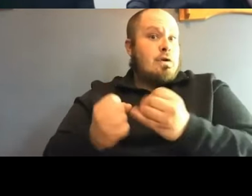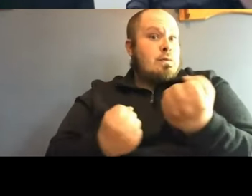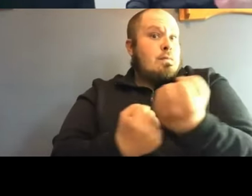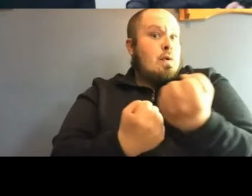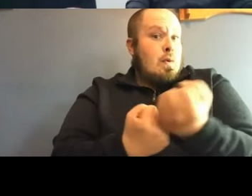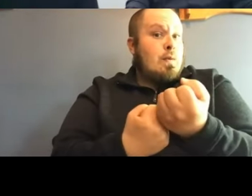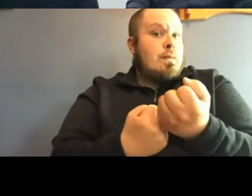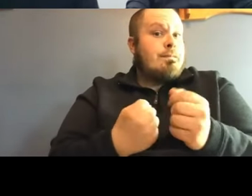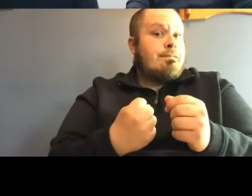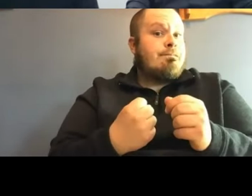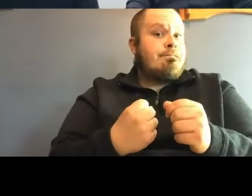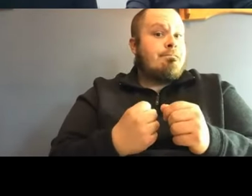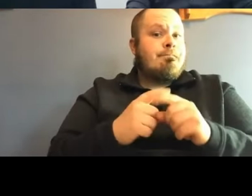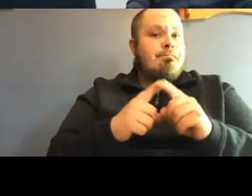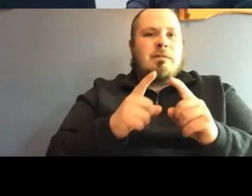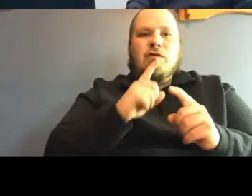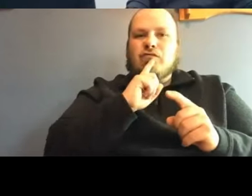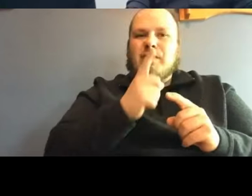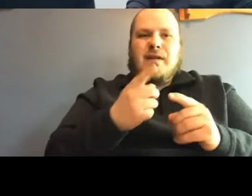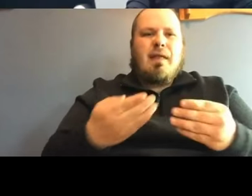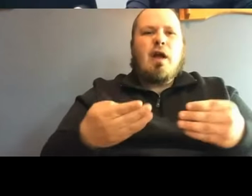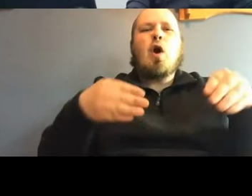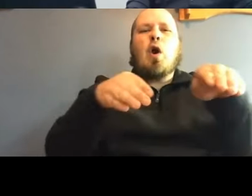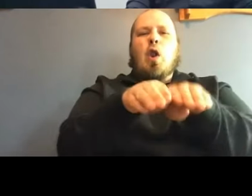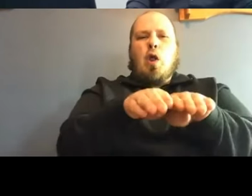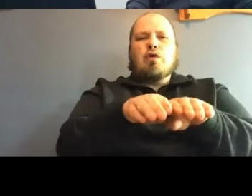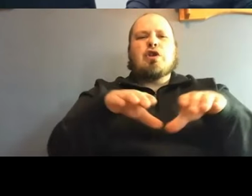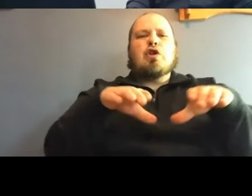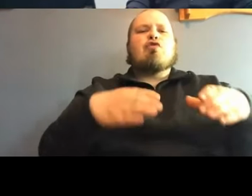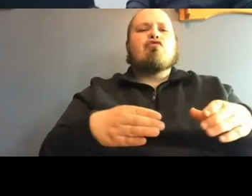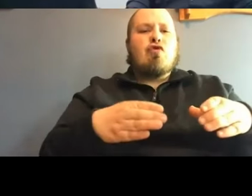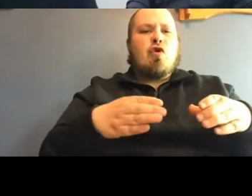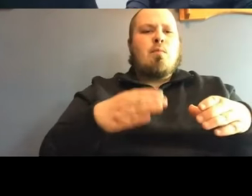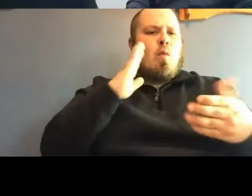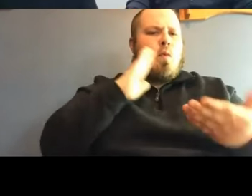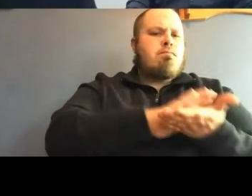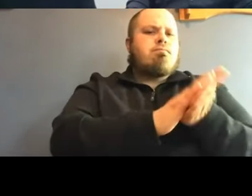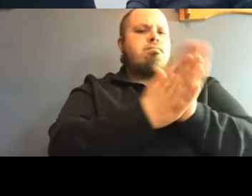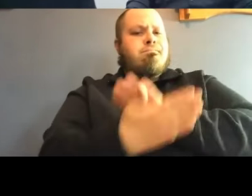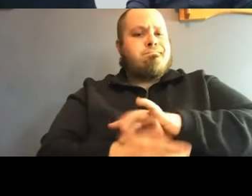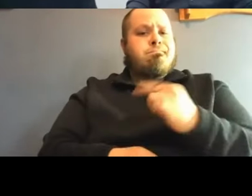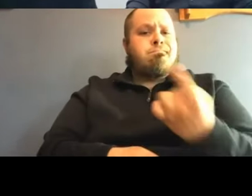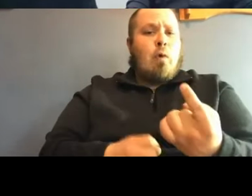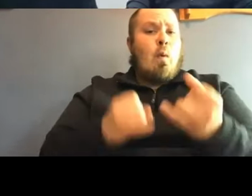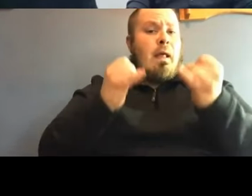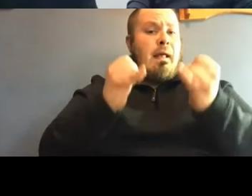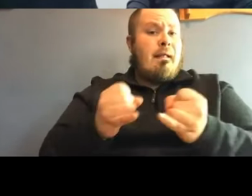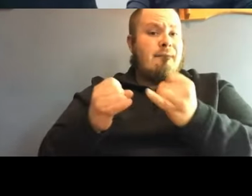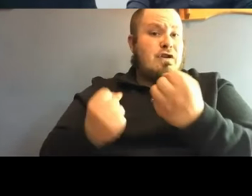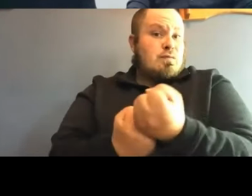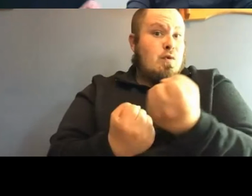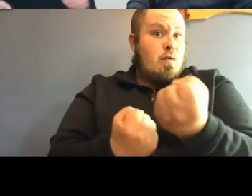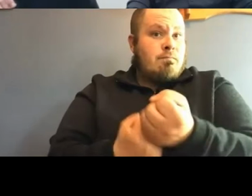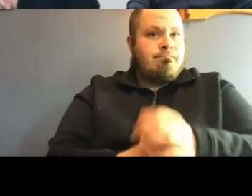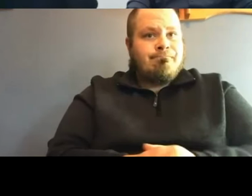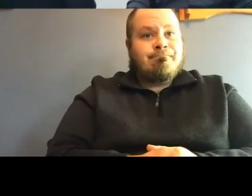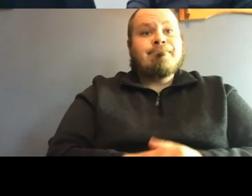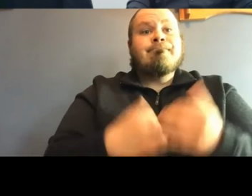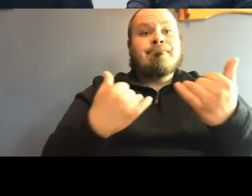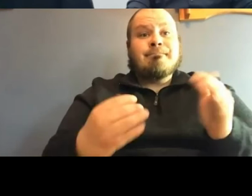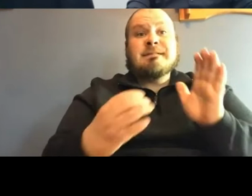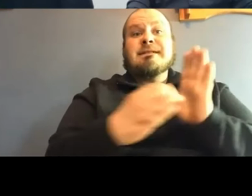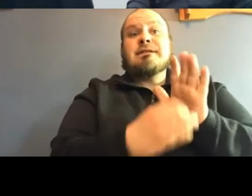they're closing out the group and it'll just be individual. Section 21, as you can